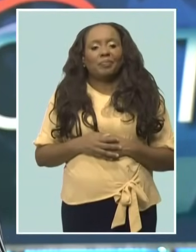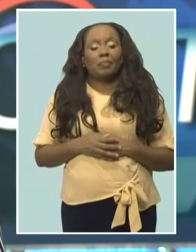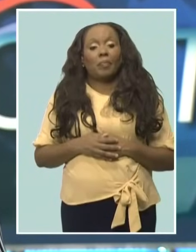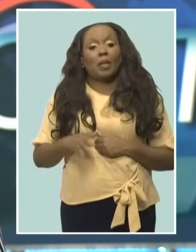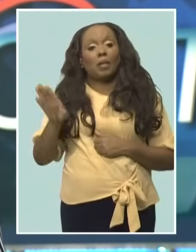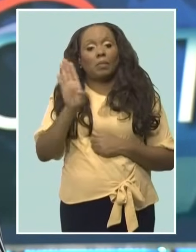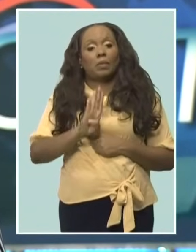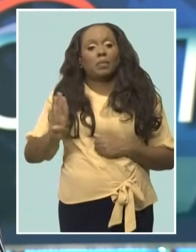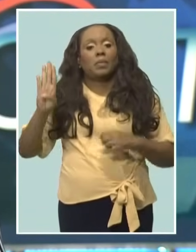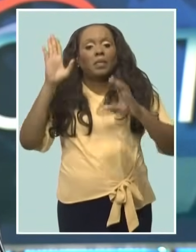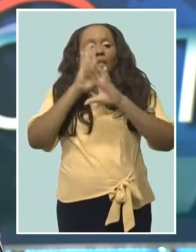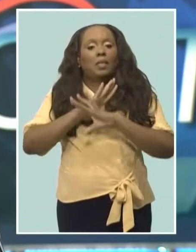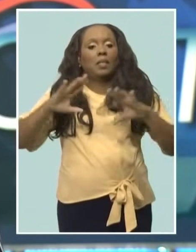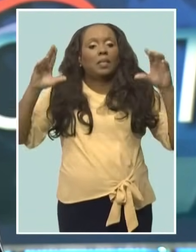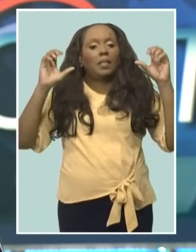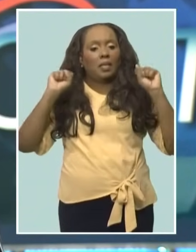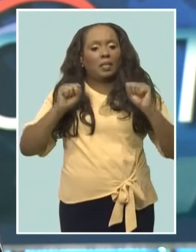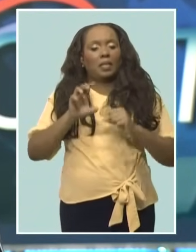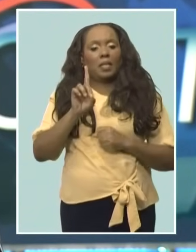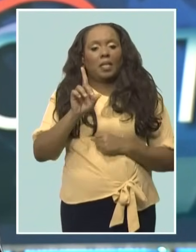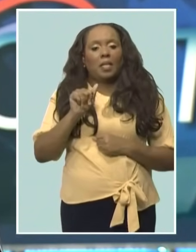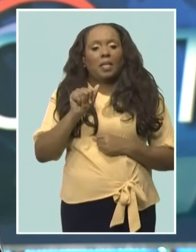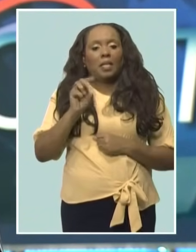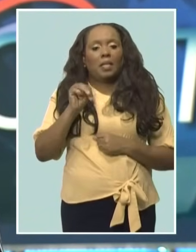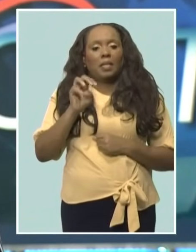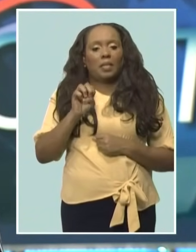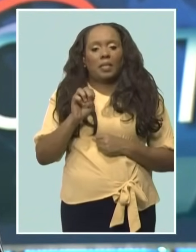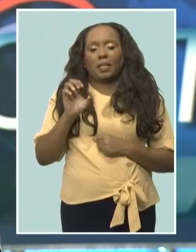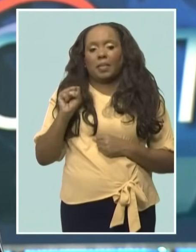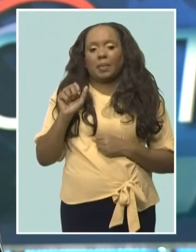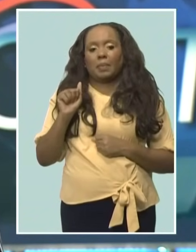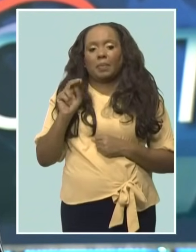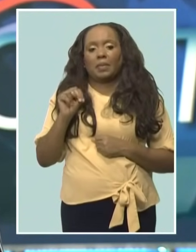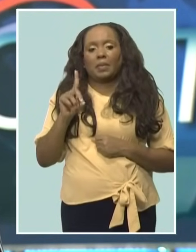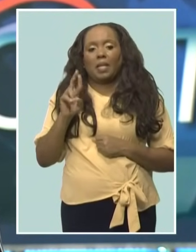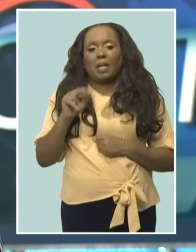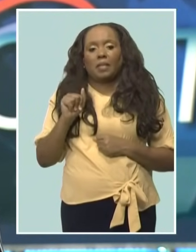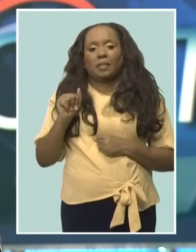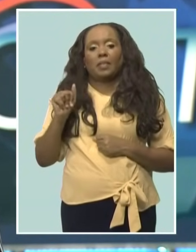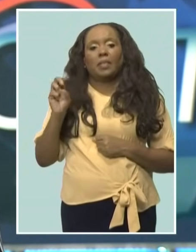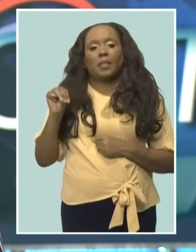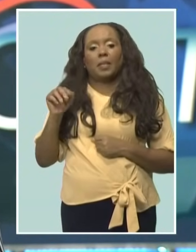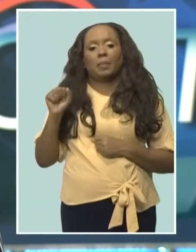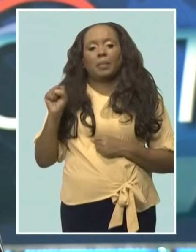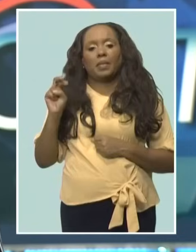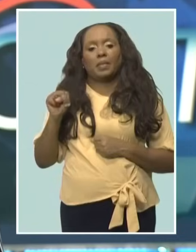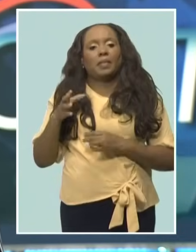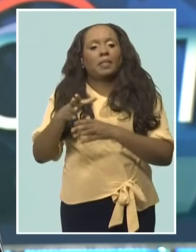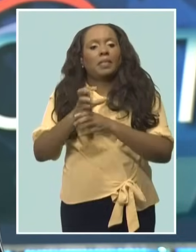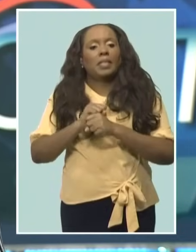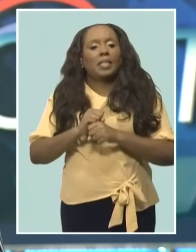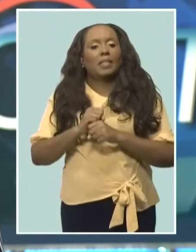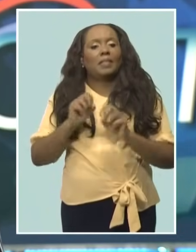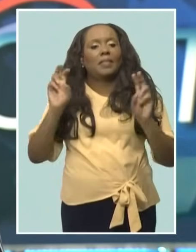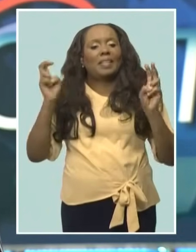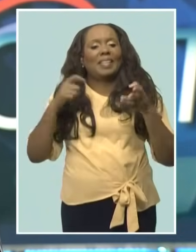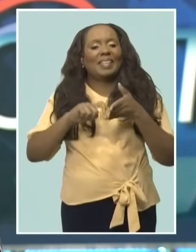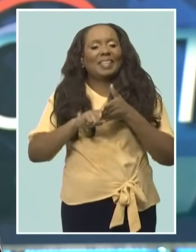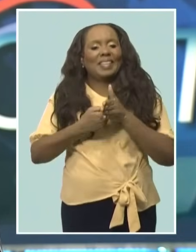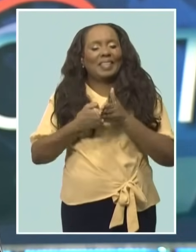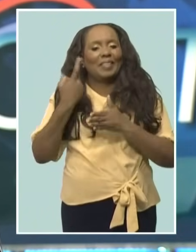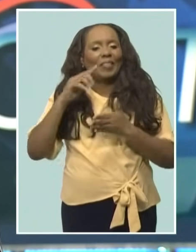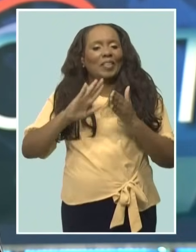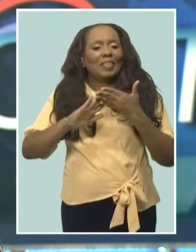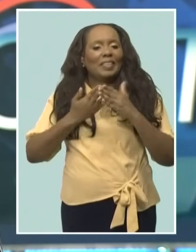Barbados President, Her Excellency, the Most Honourable Dame Sandra Mason, has received the key to the city of Monrovia on her